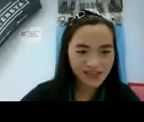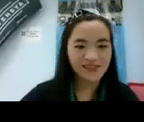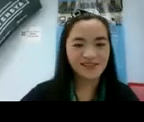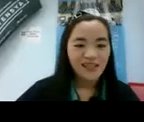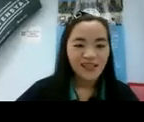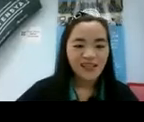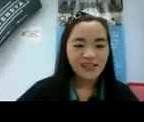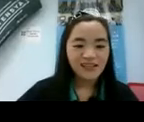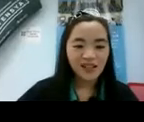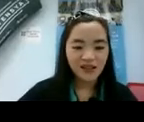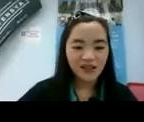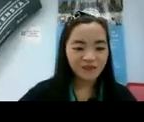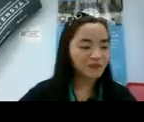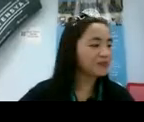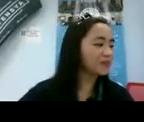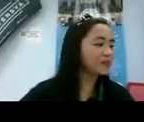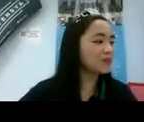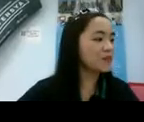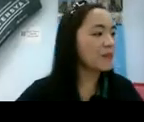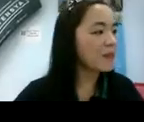much. And,